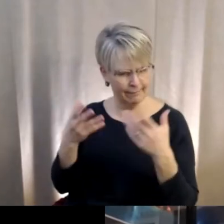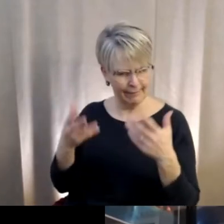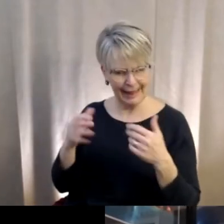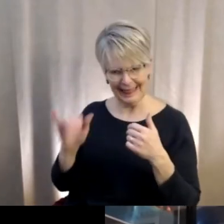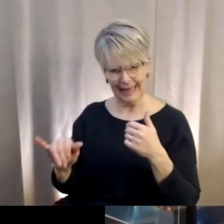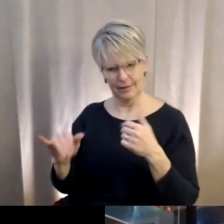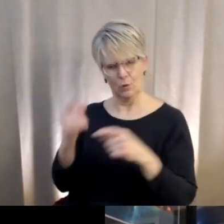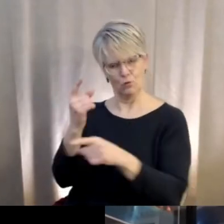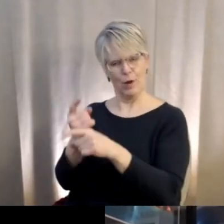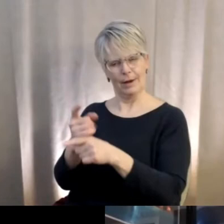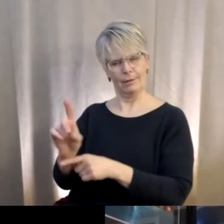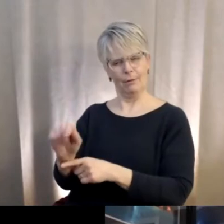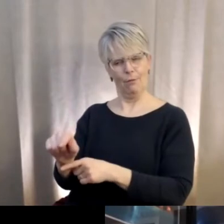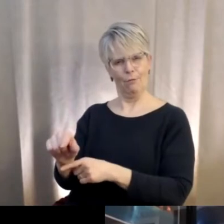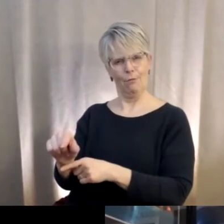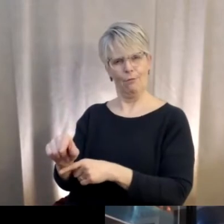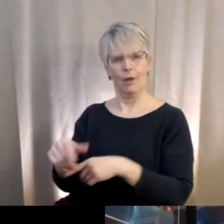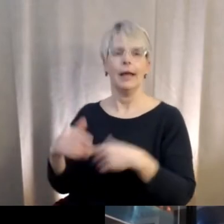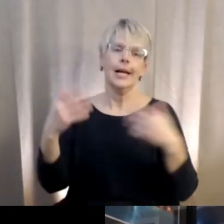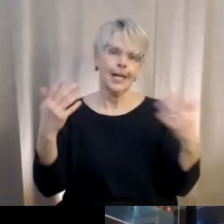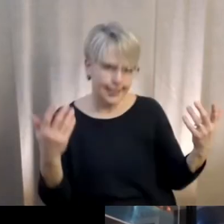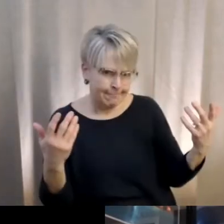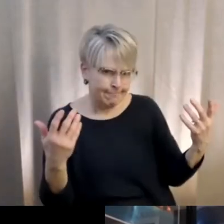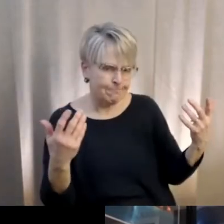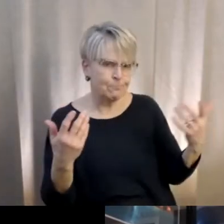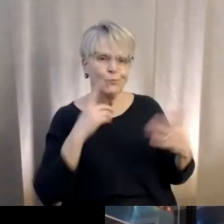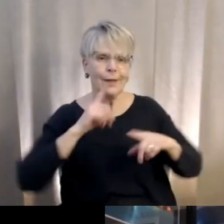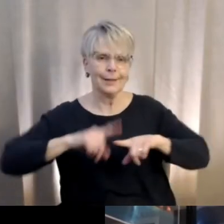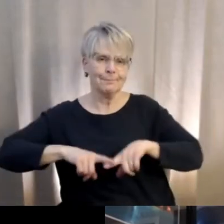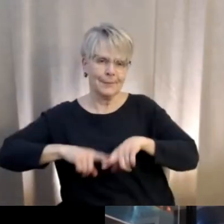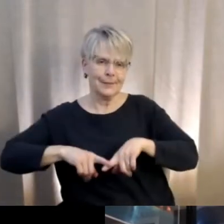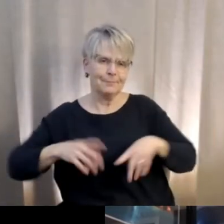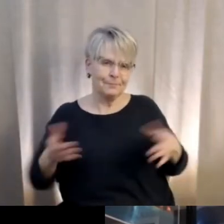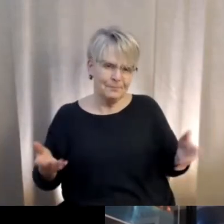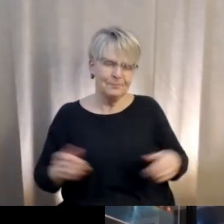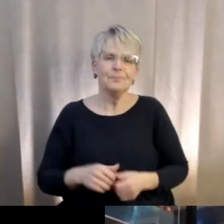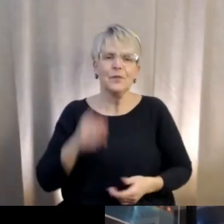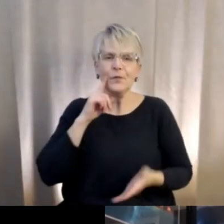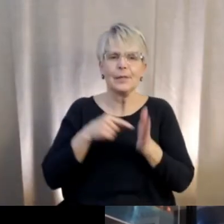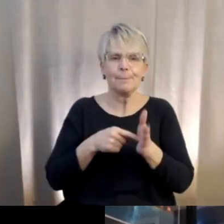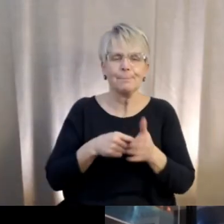dog. Yeah. So once again, it varies. So for instance,